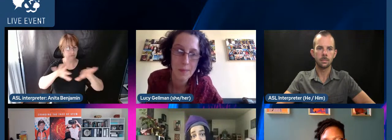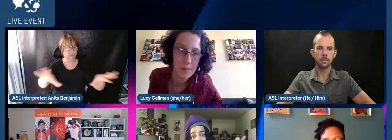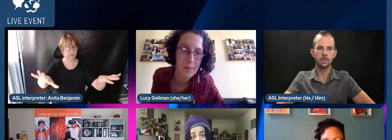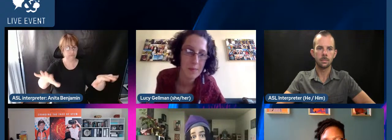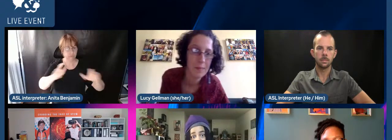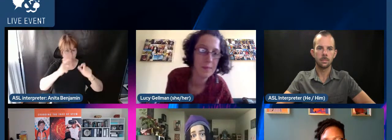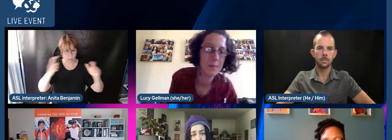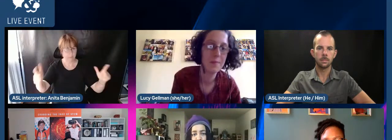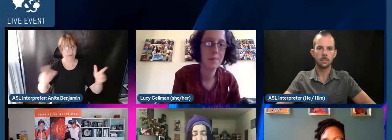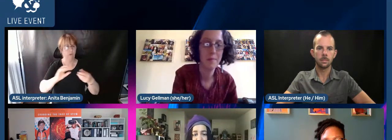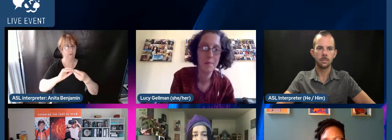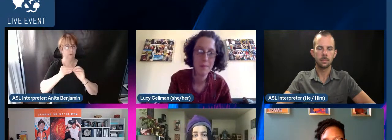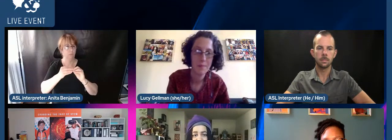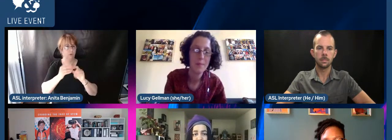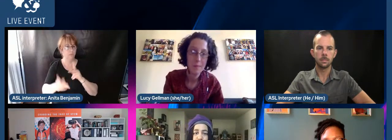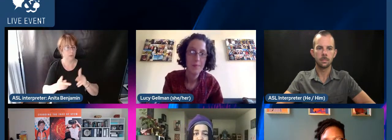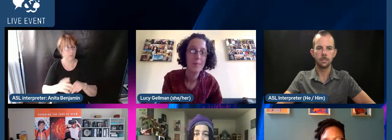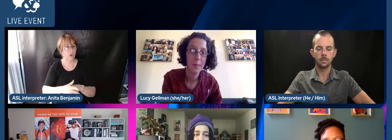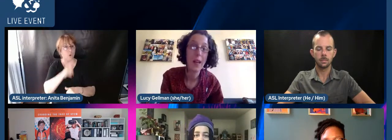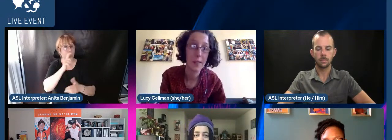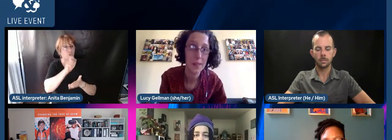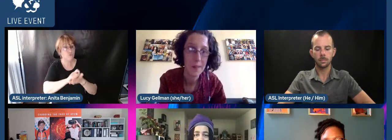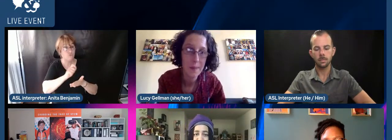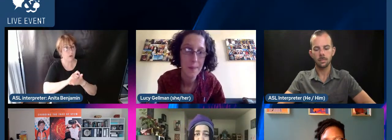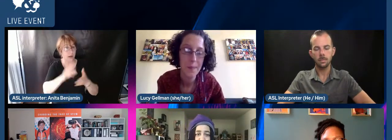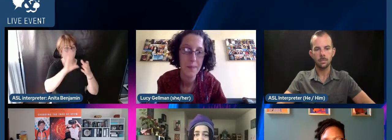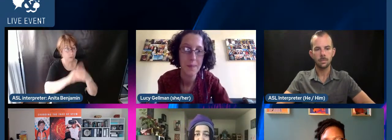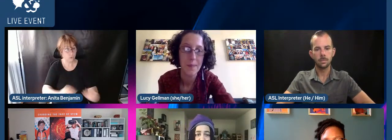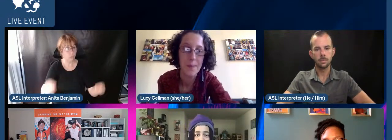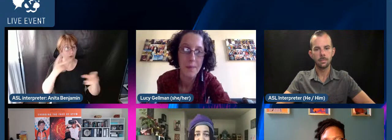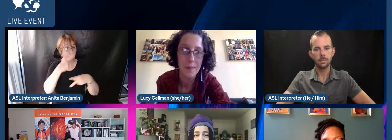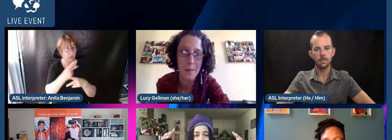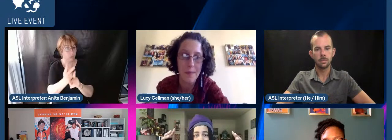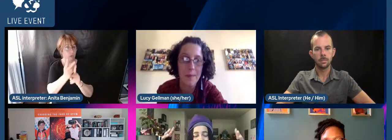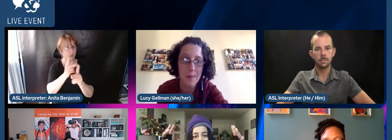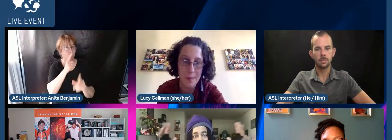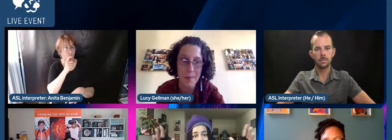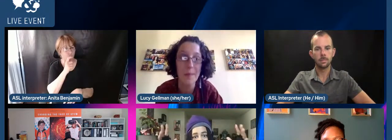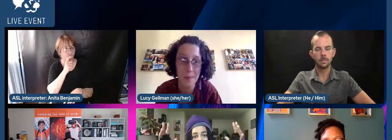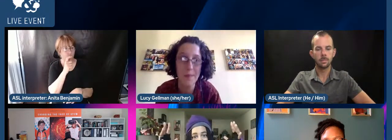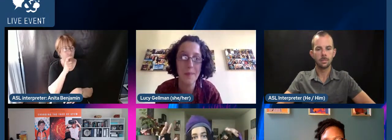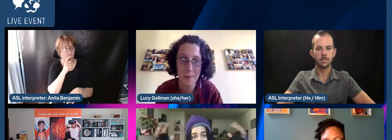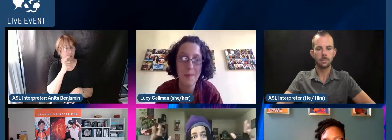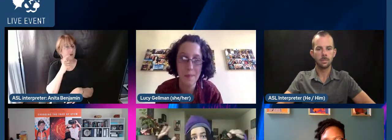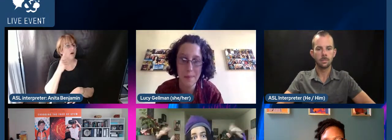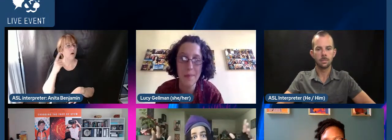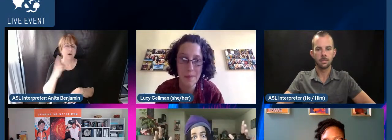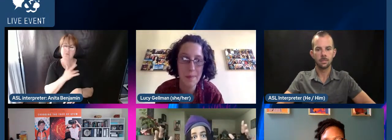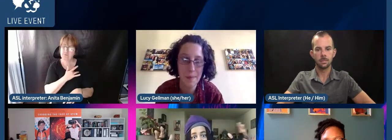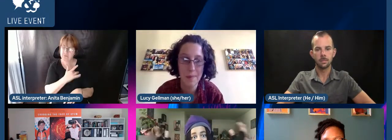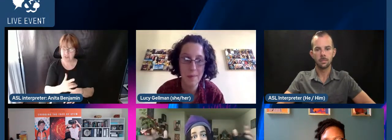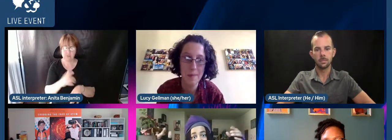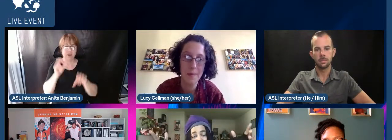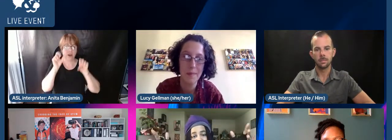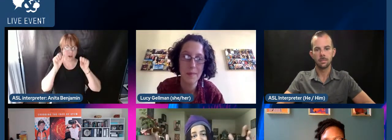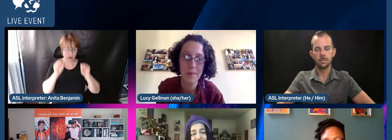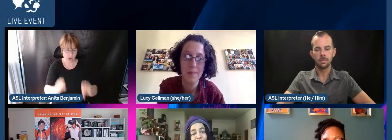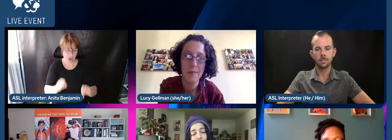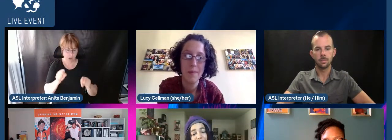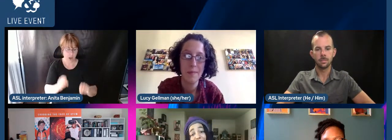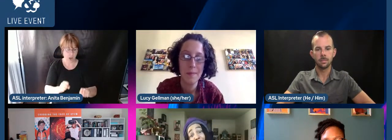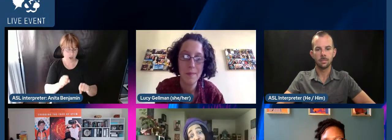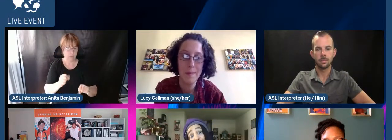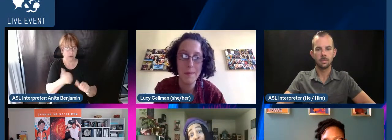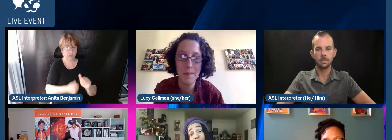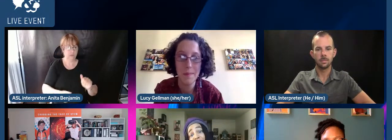largest number of people, who's writing that story, who's producing that story? It's almost always an abled dominant culture framework, and